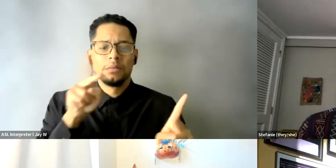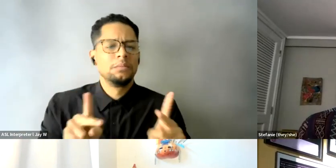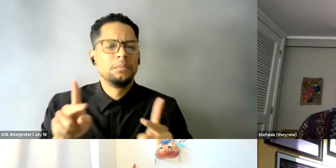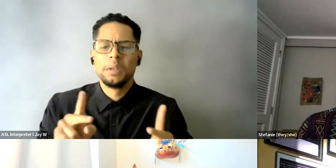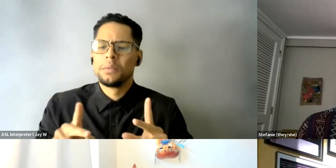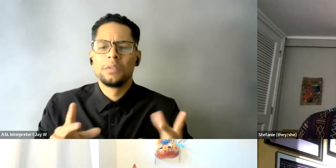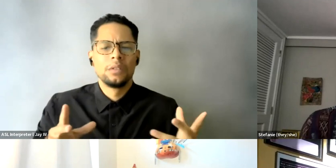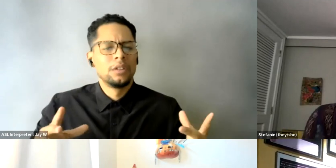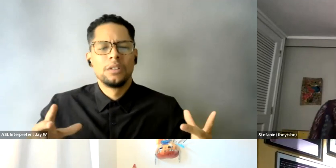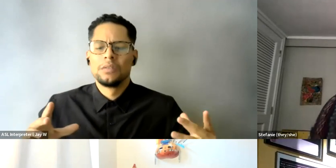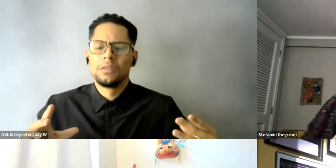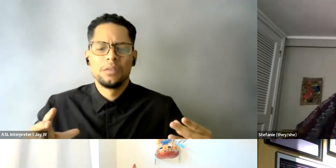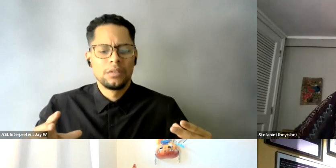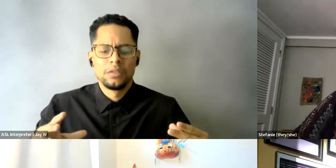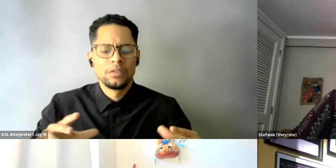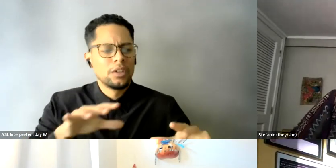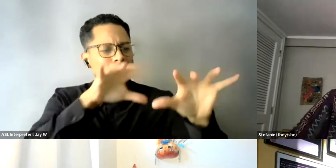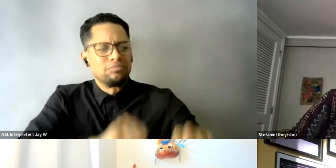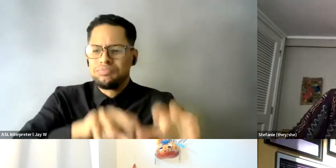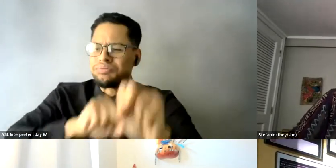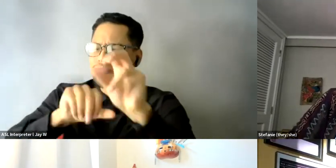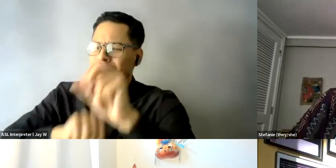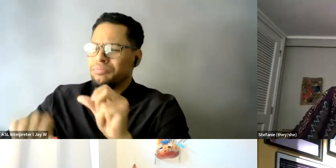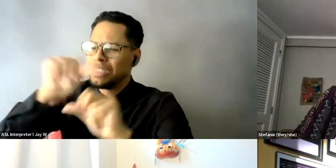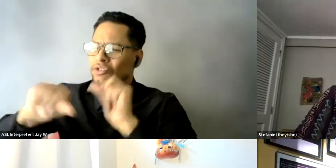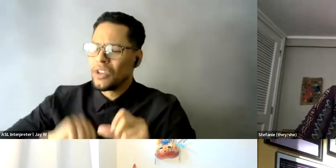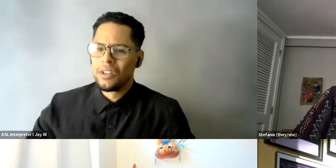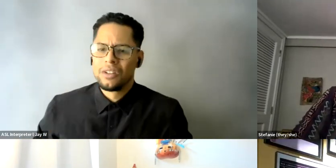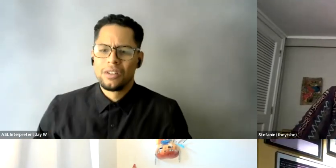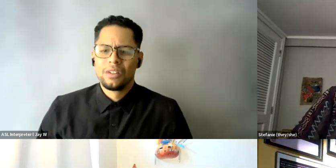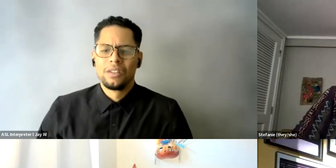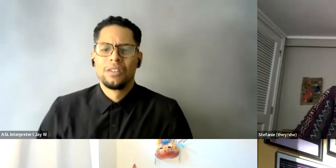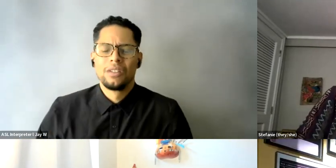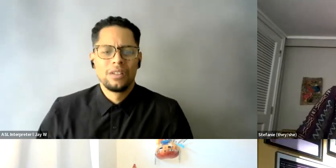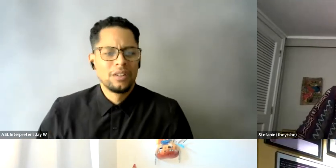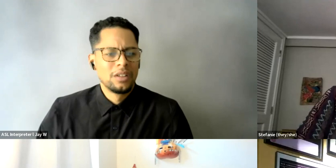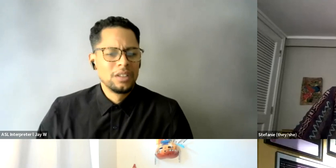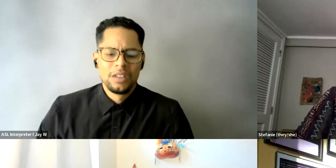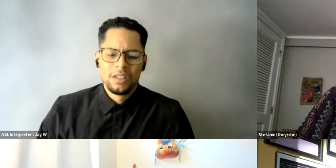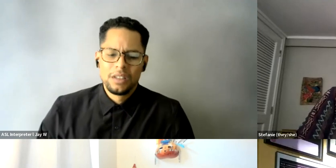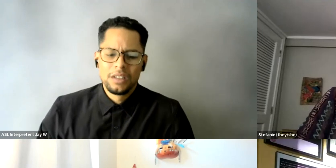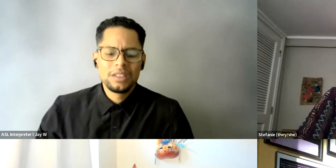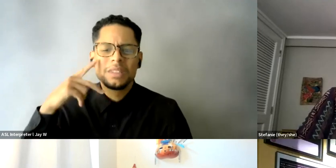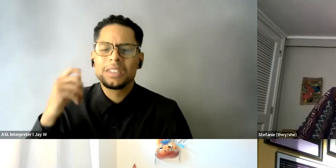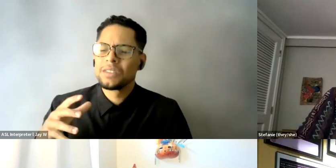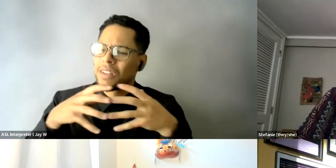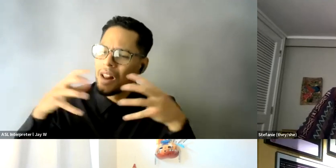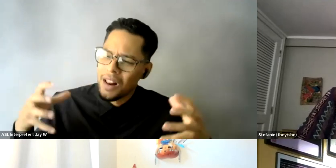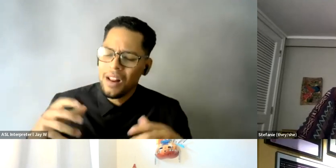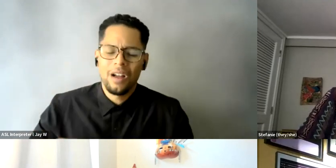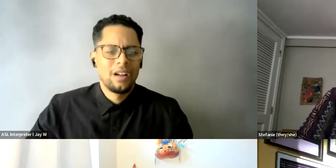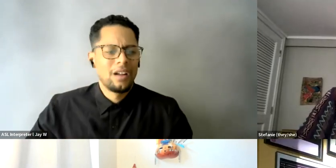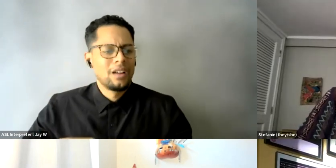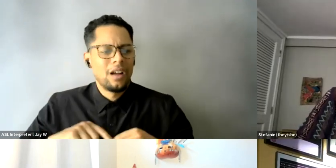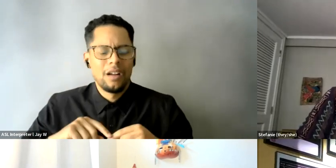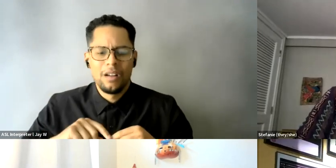being like horrible to each other just because like there's so much pain, like so much like unprocessed pain.